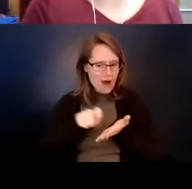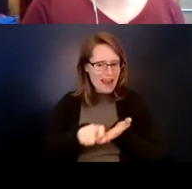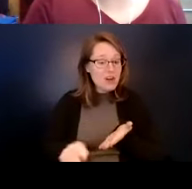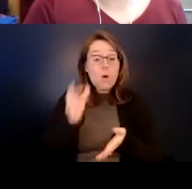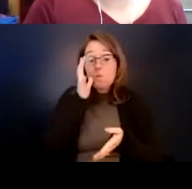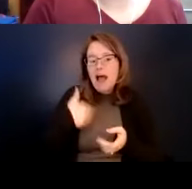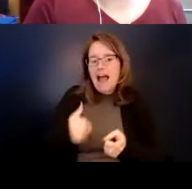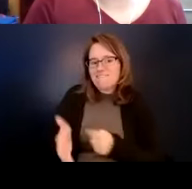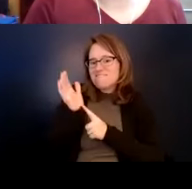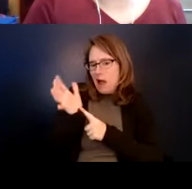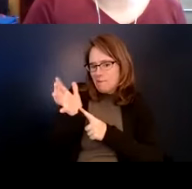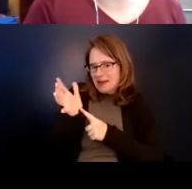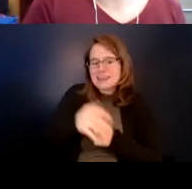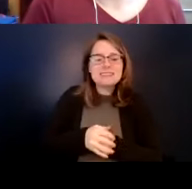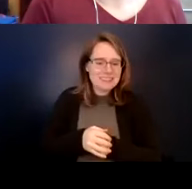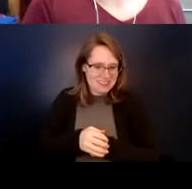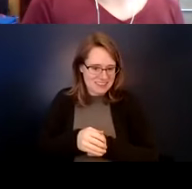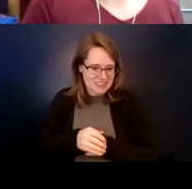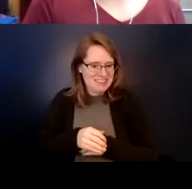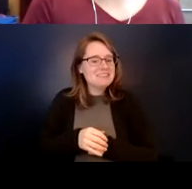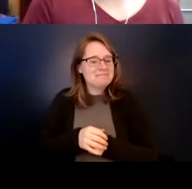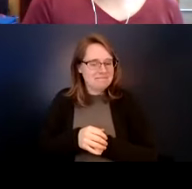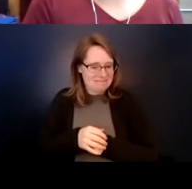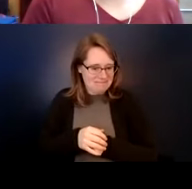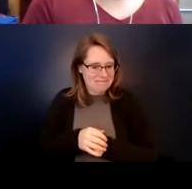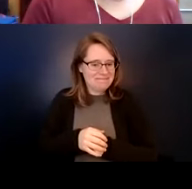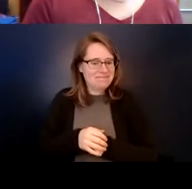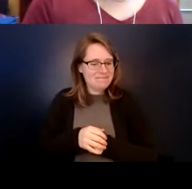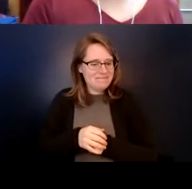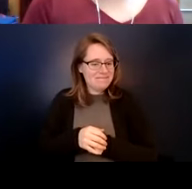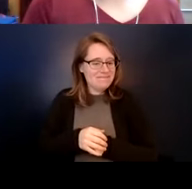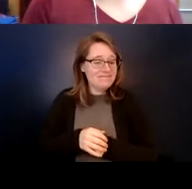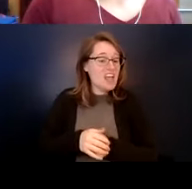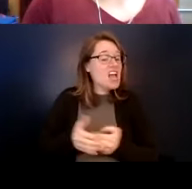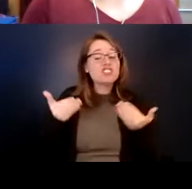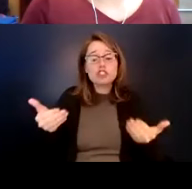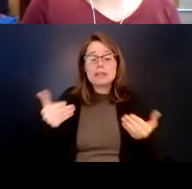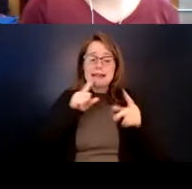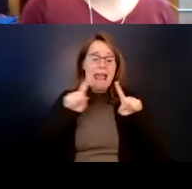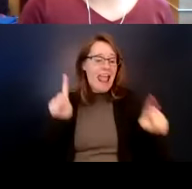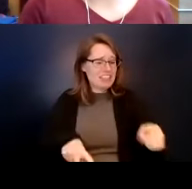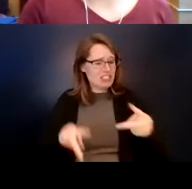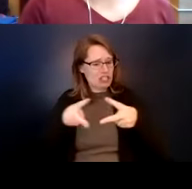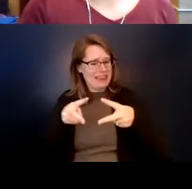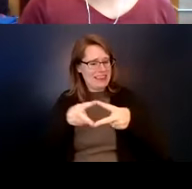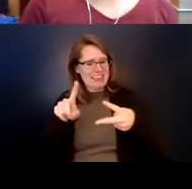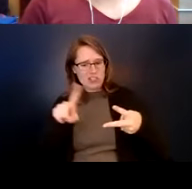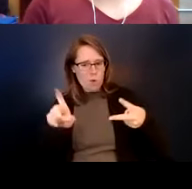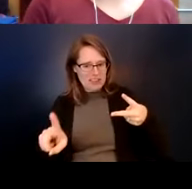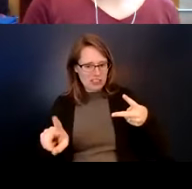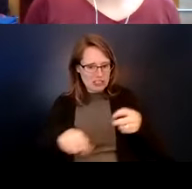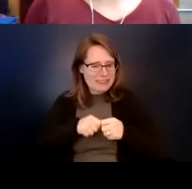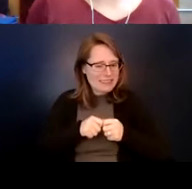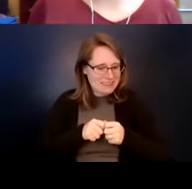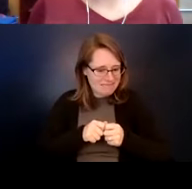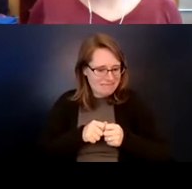to set a timer. I'm going to set a timer, and you can just answer these couple questions as you see fit.